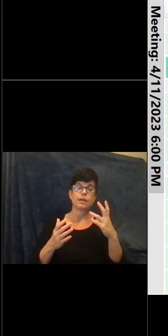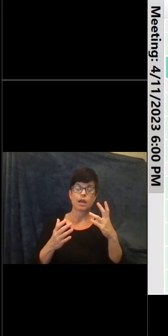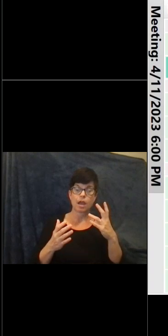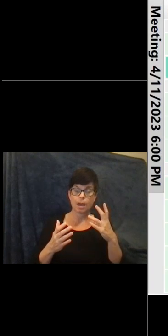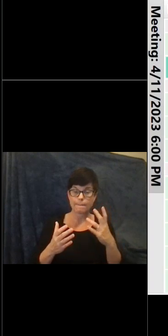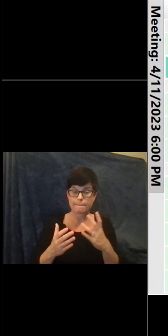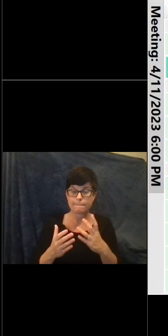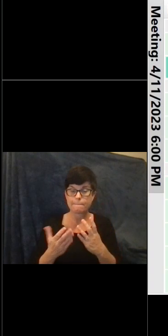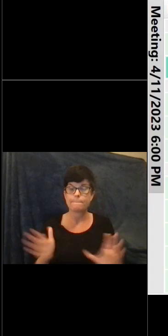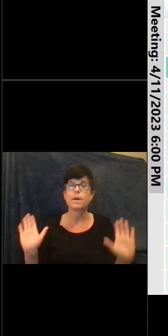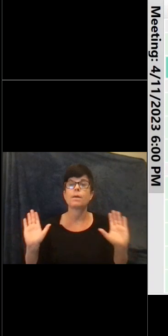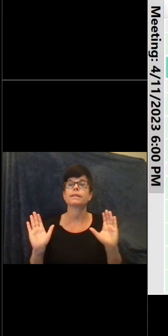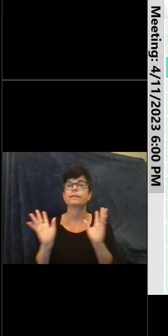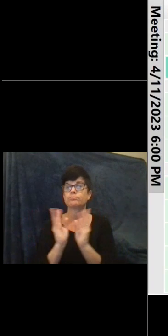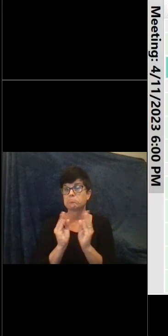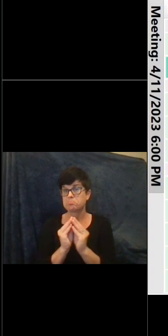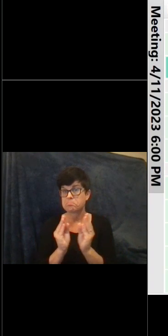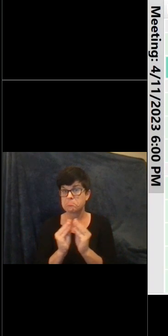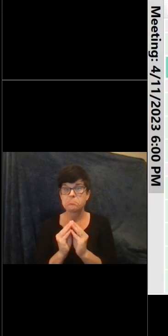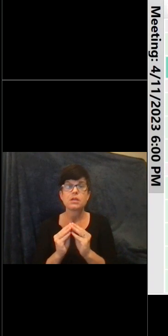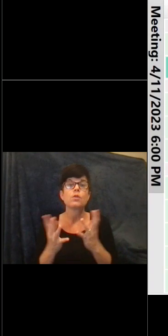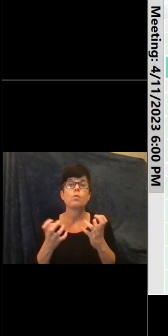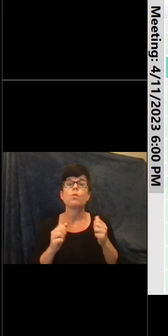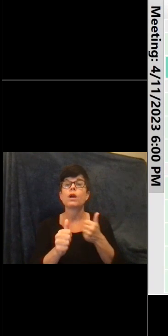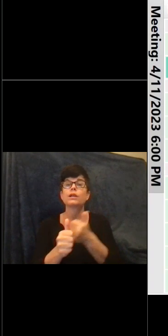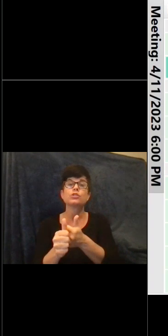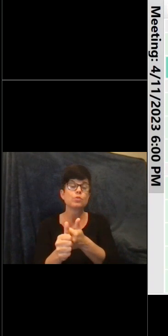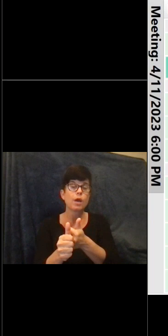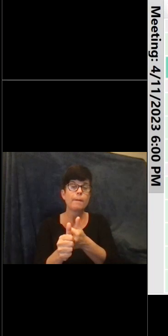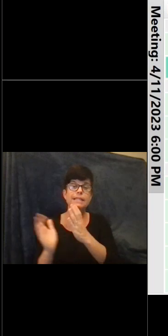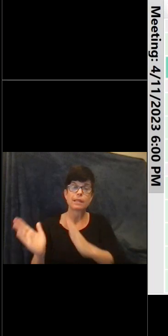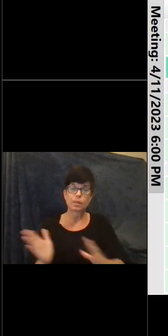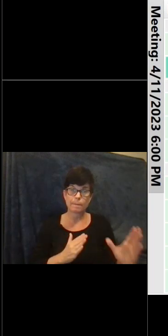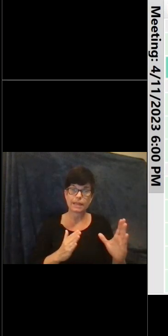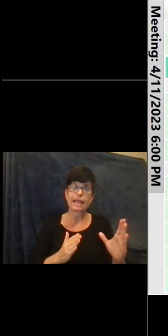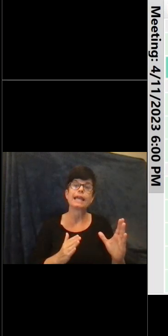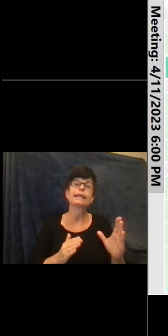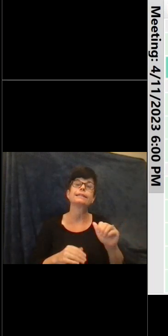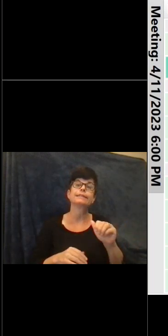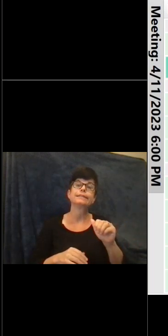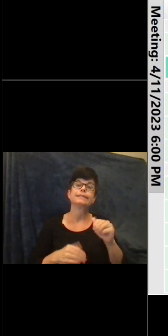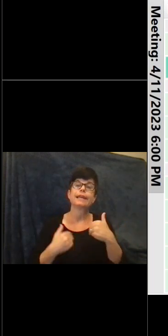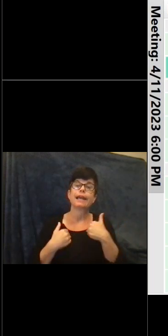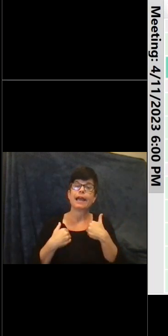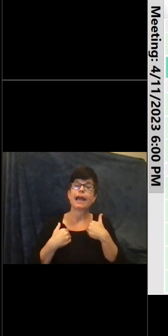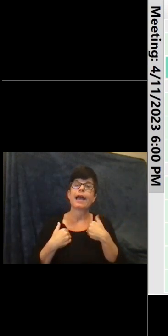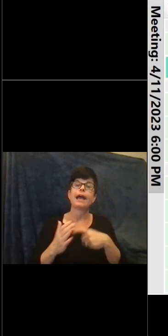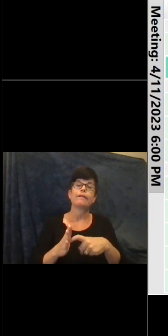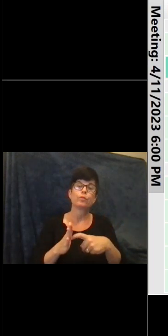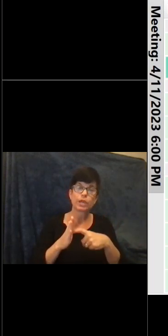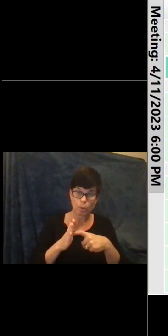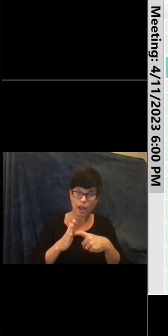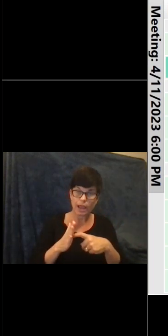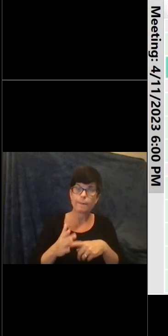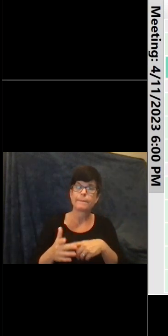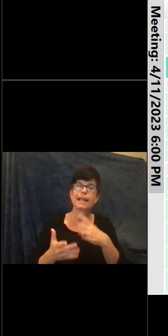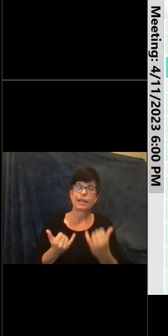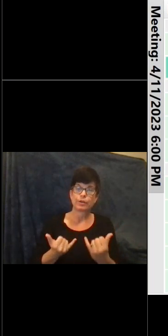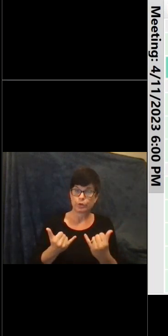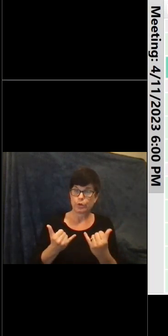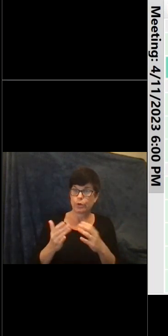do primary things, to update the plan to reflect statutory requirements and any other current development practices that's out there